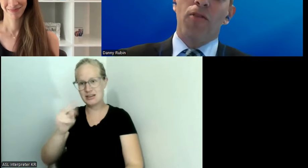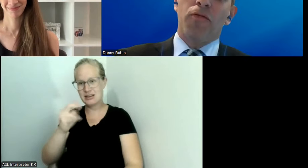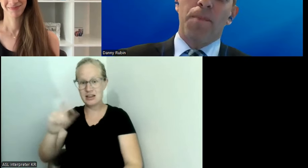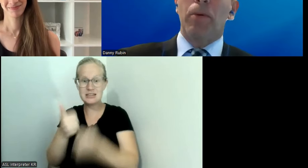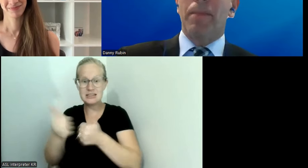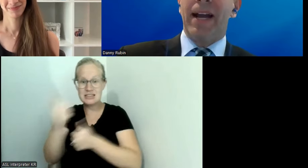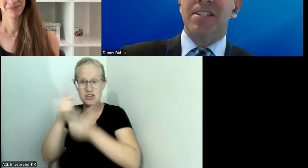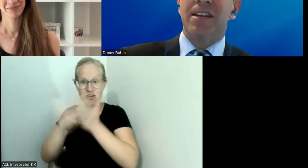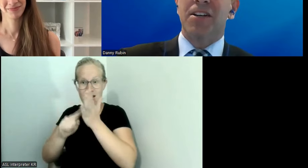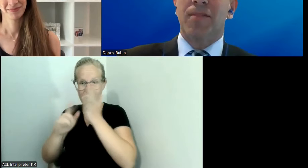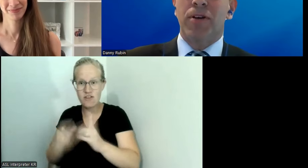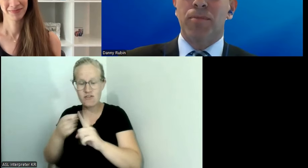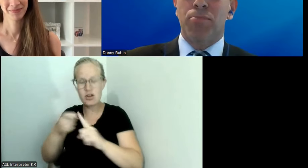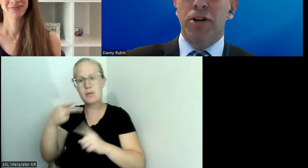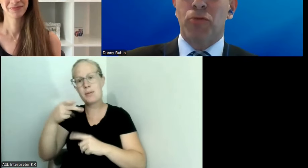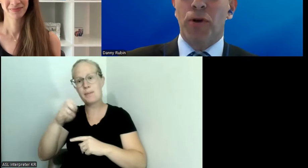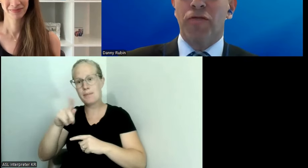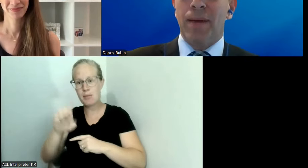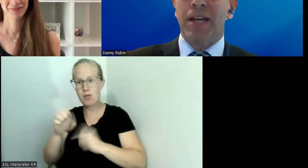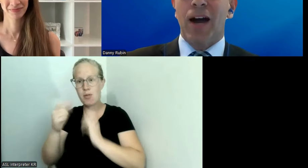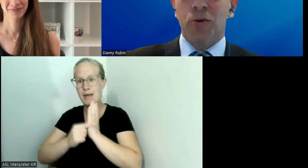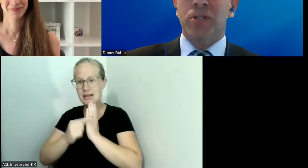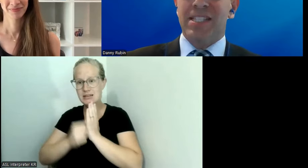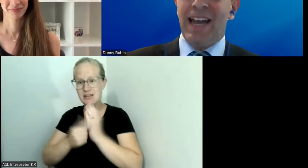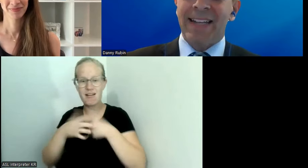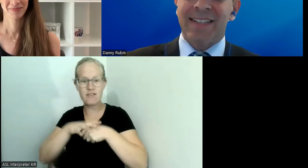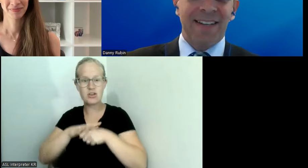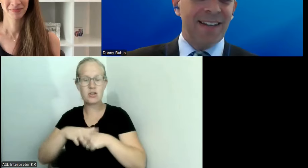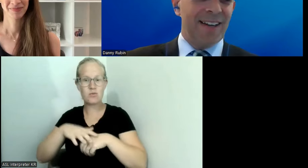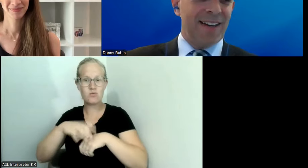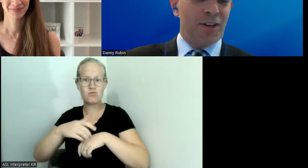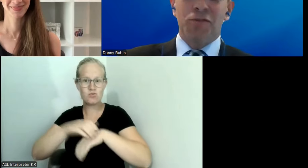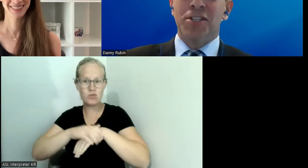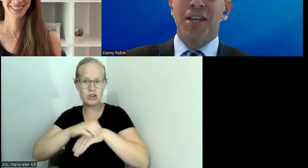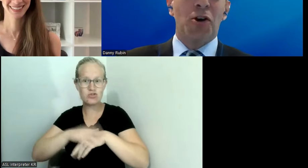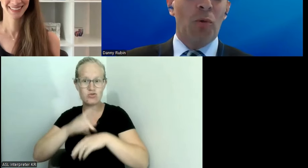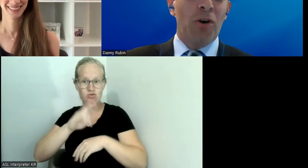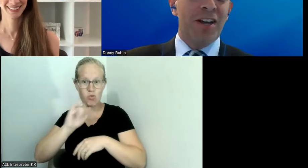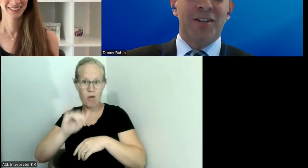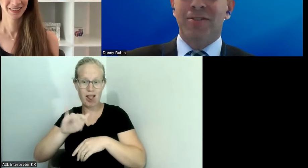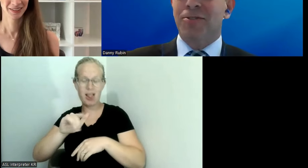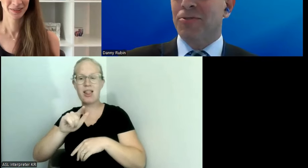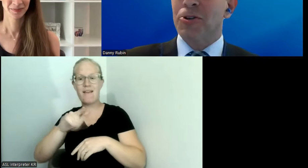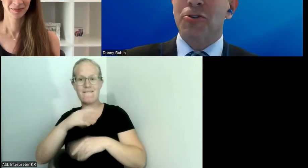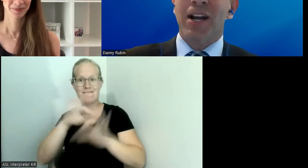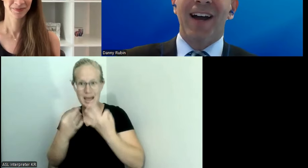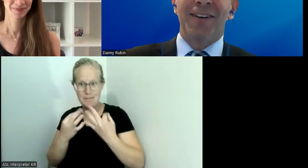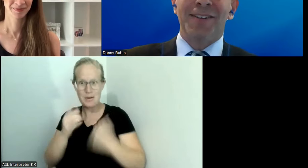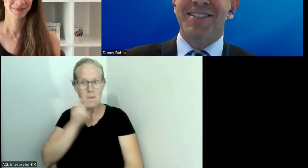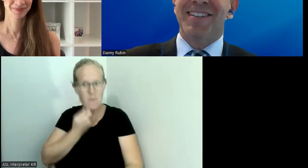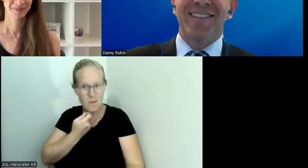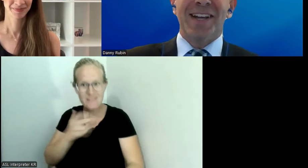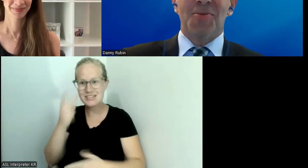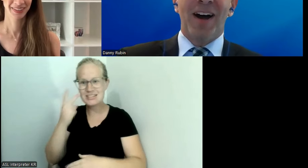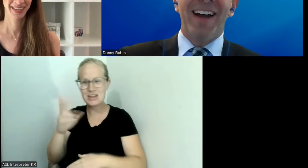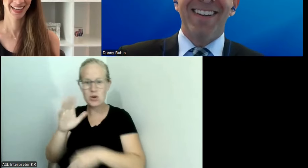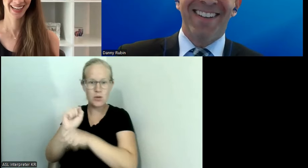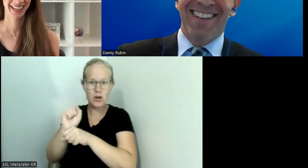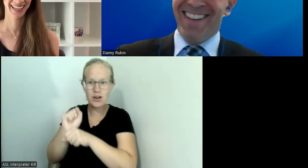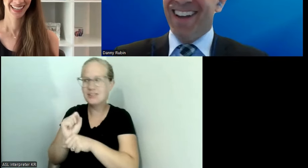from People Magazine covering the British royal family. How cool is that? You've seen her work in grocery aisles